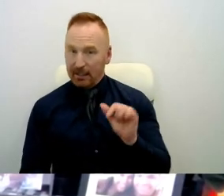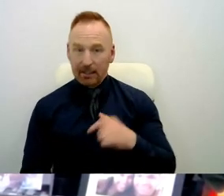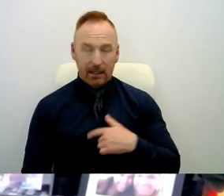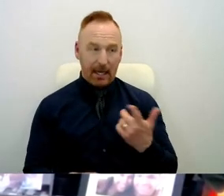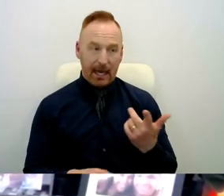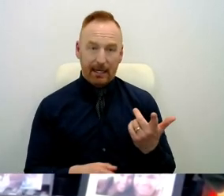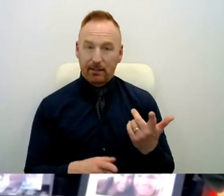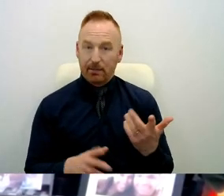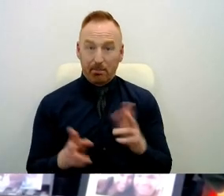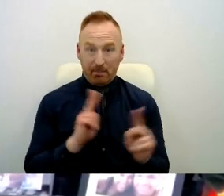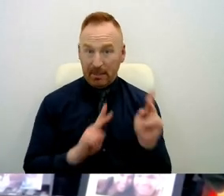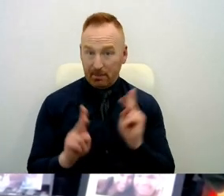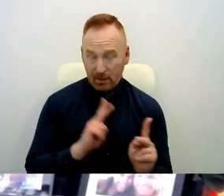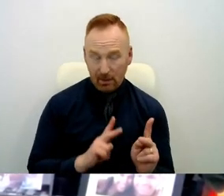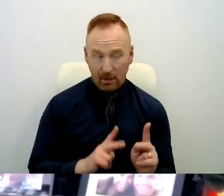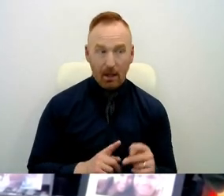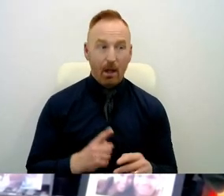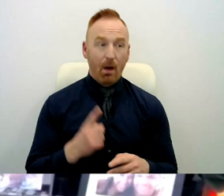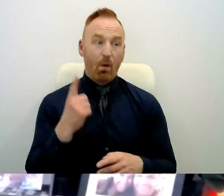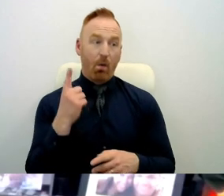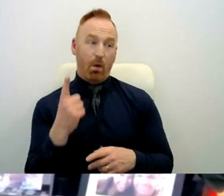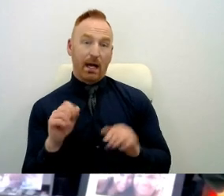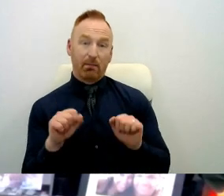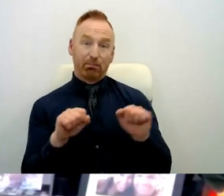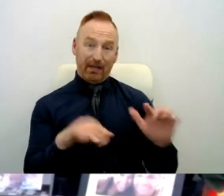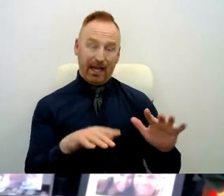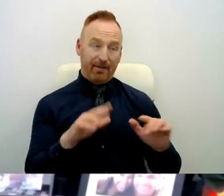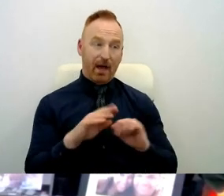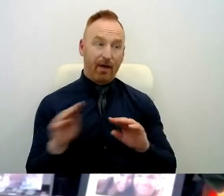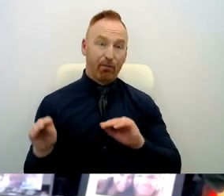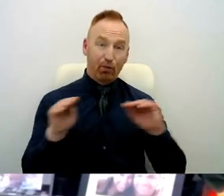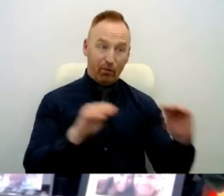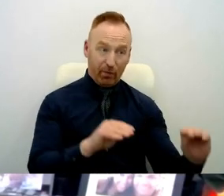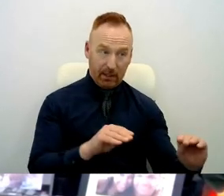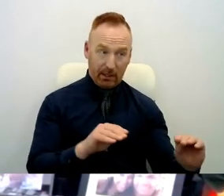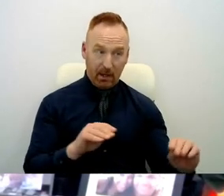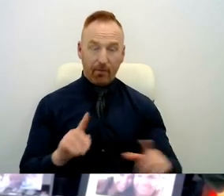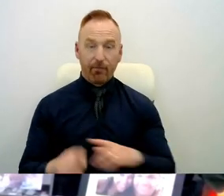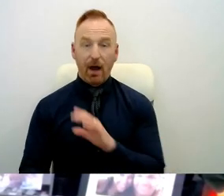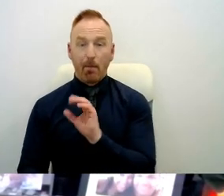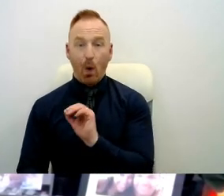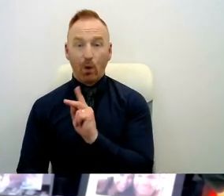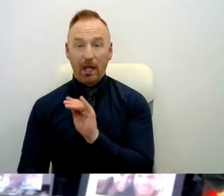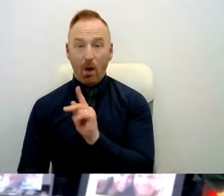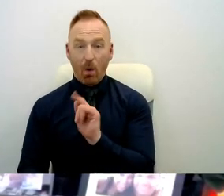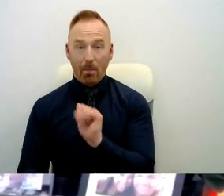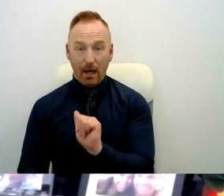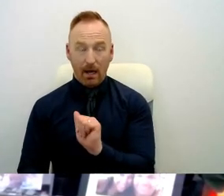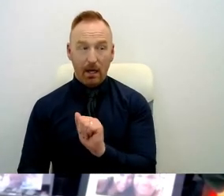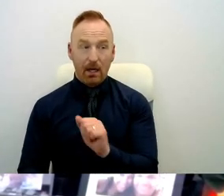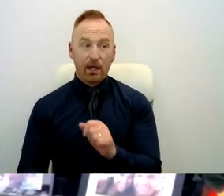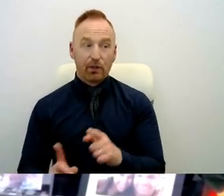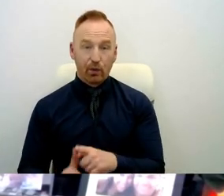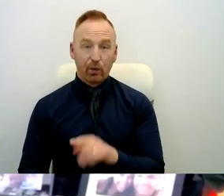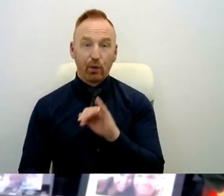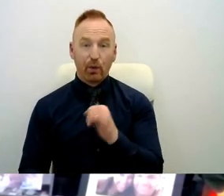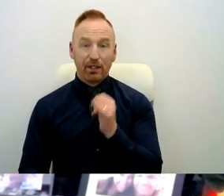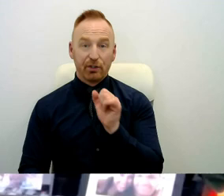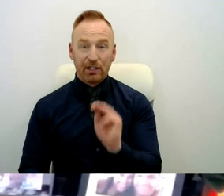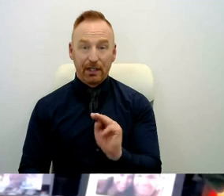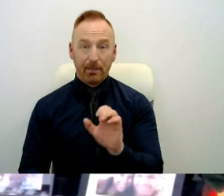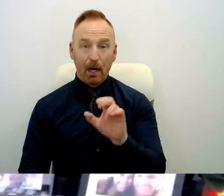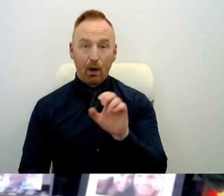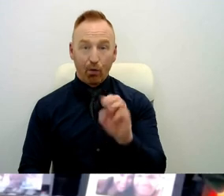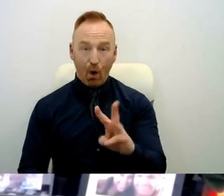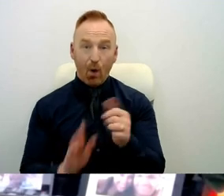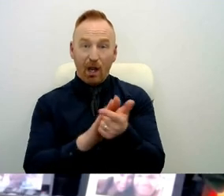alike. One wave of migration occurred at the beginning of the 20th century from Oklahoma in response to Jim Crow laws that